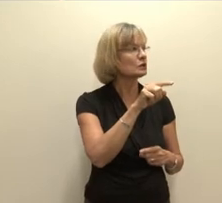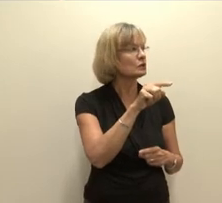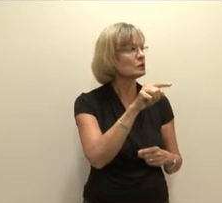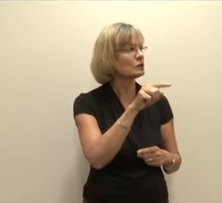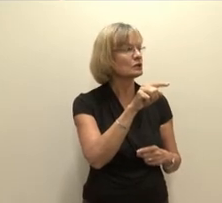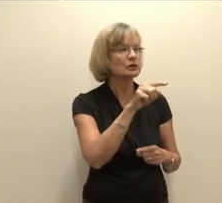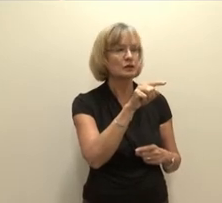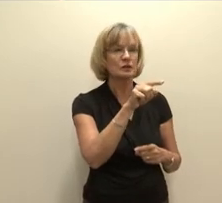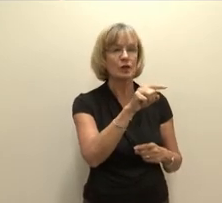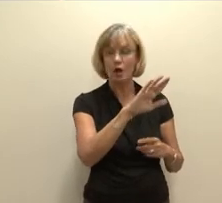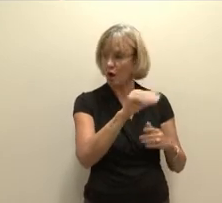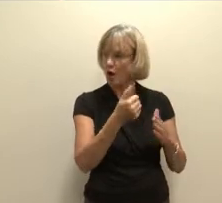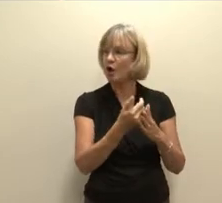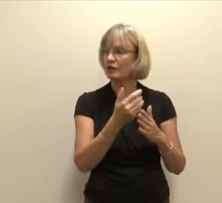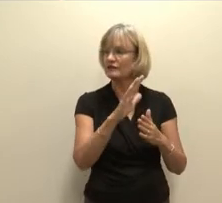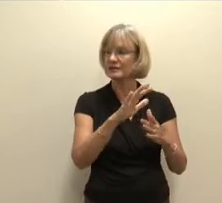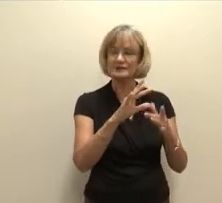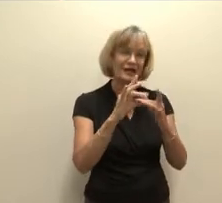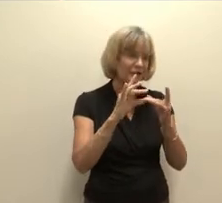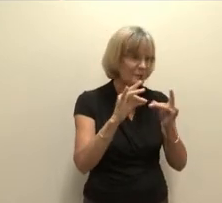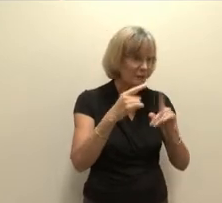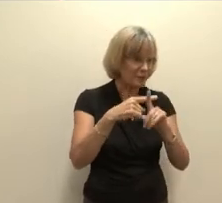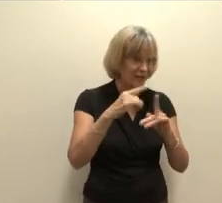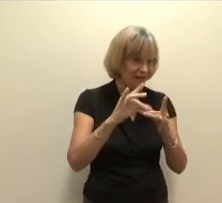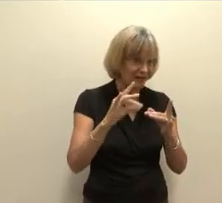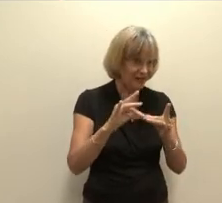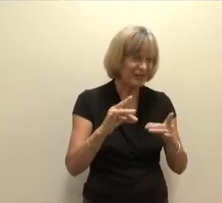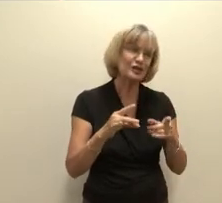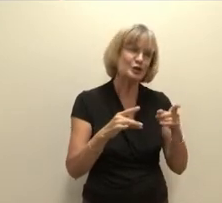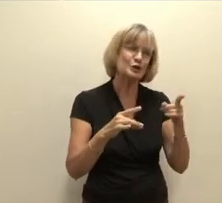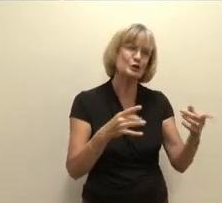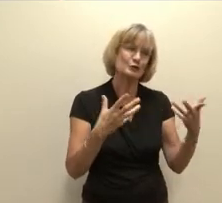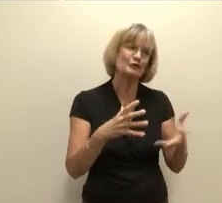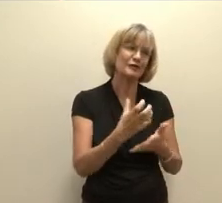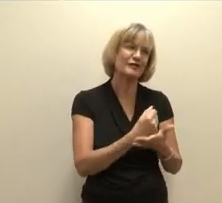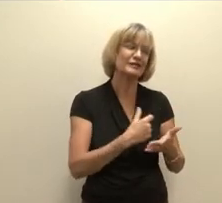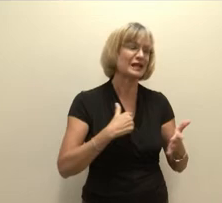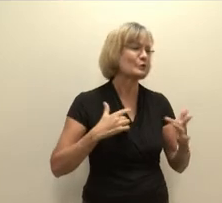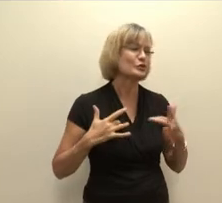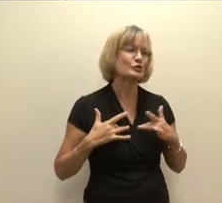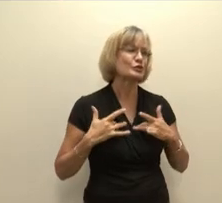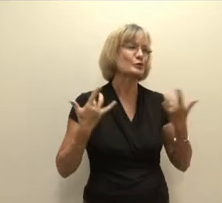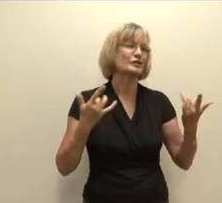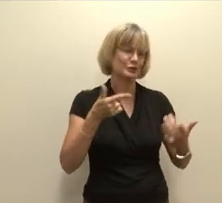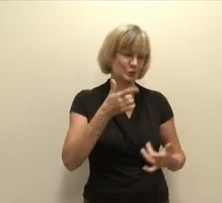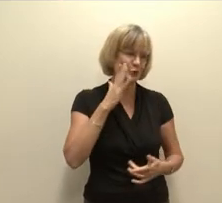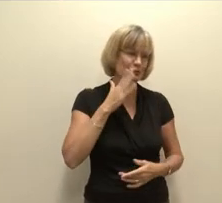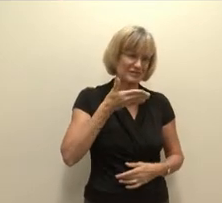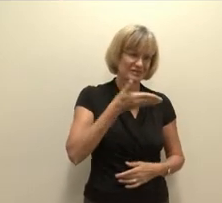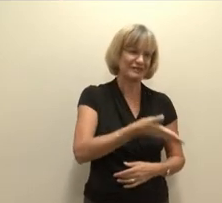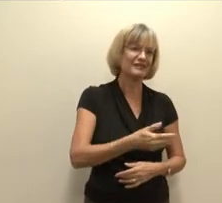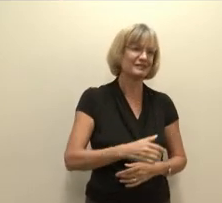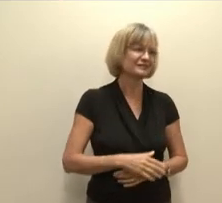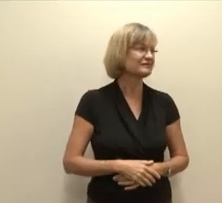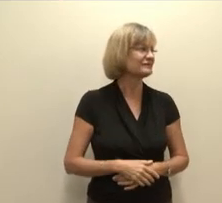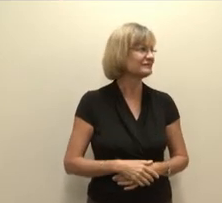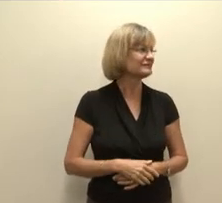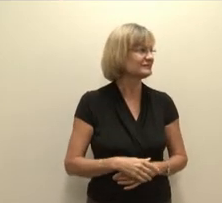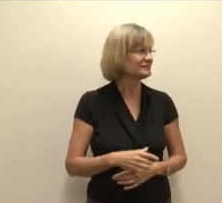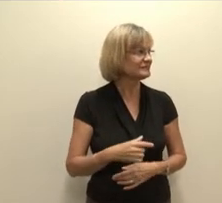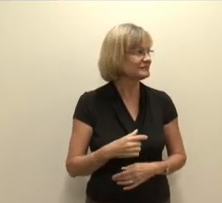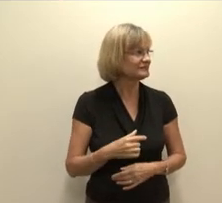well-deserved. I was very elated when I found out that you were going to be the interim superintendent, and I actually hate to see you